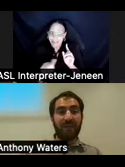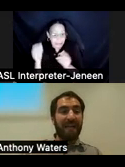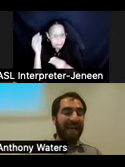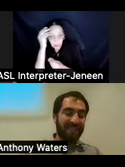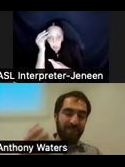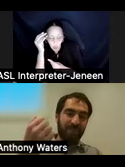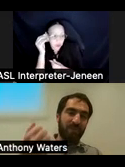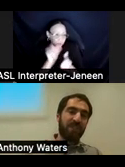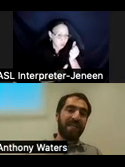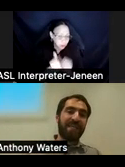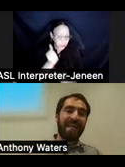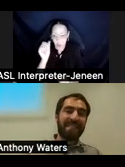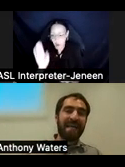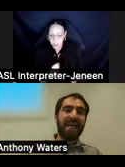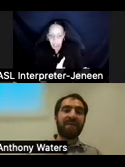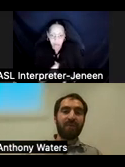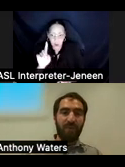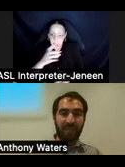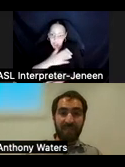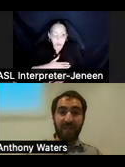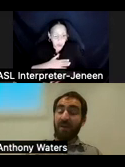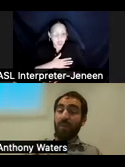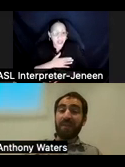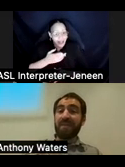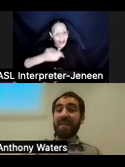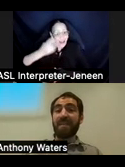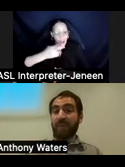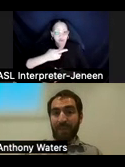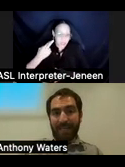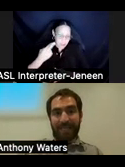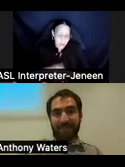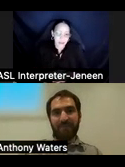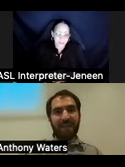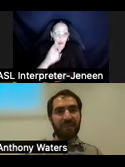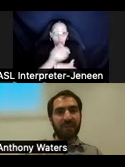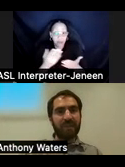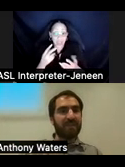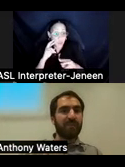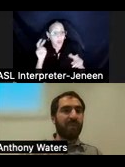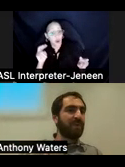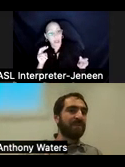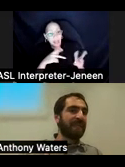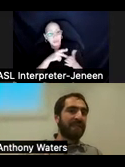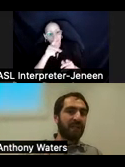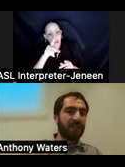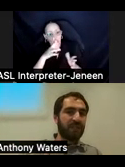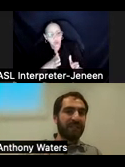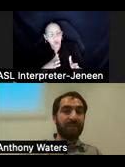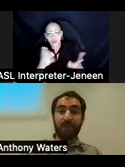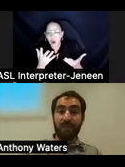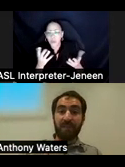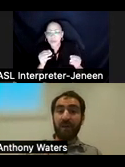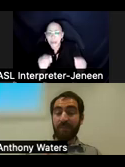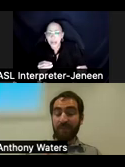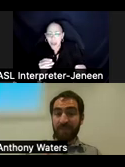behavior has to be appreciated as high risk. One of the things that we look at as professionals is what was the methodology that